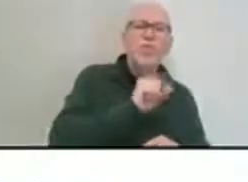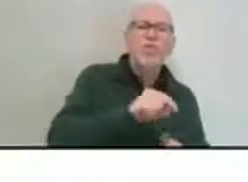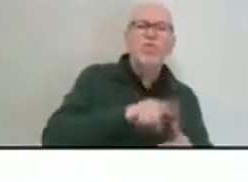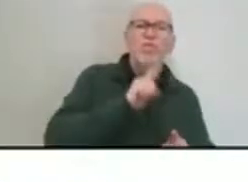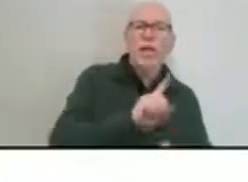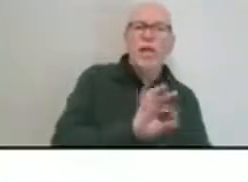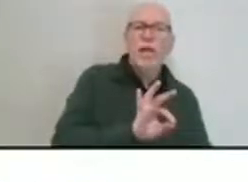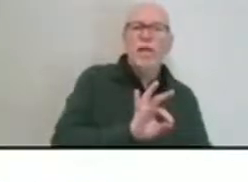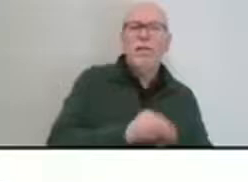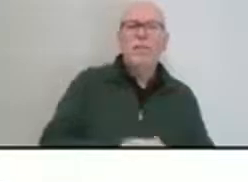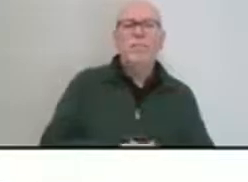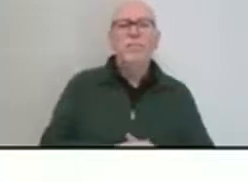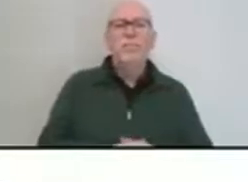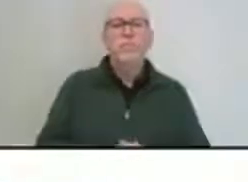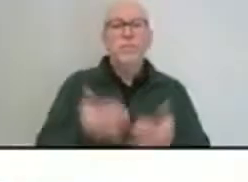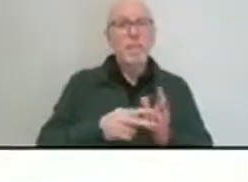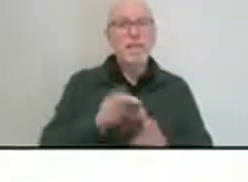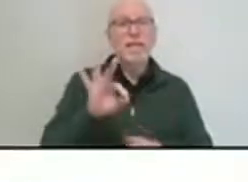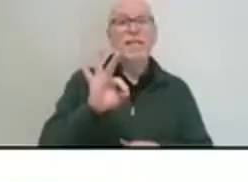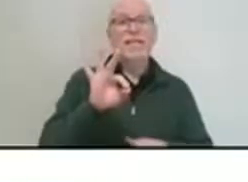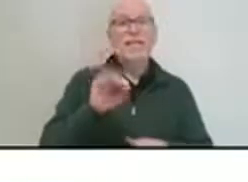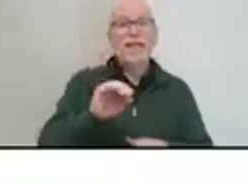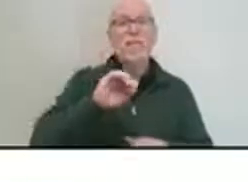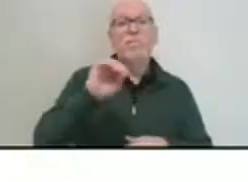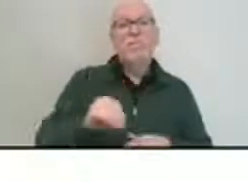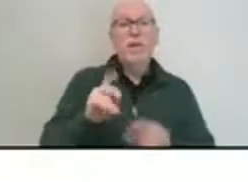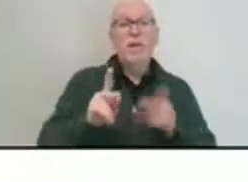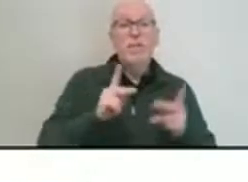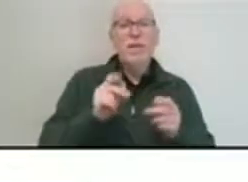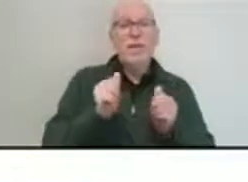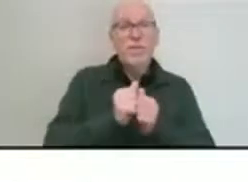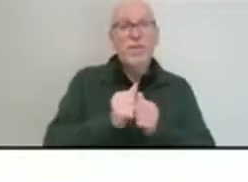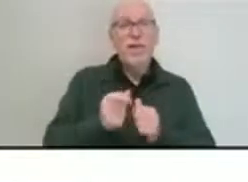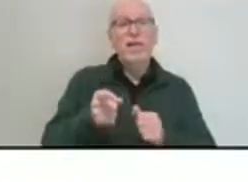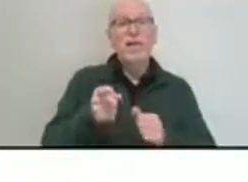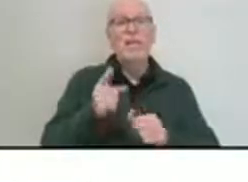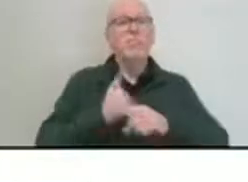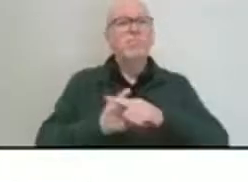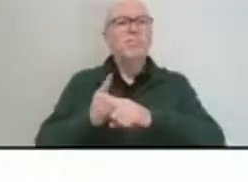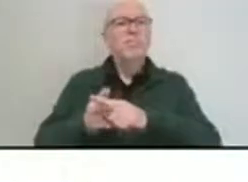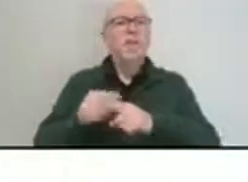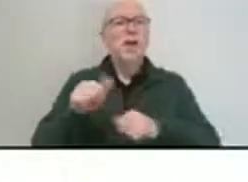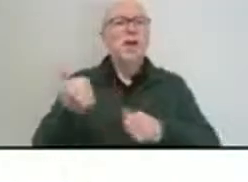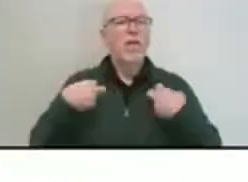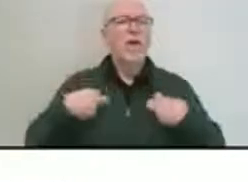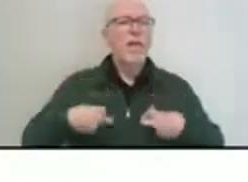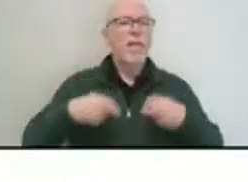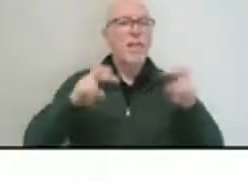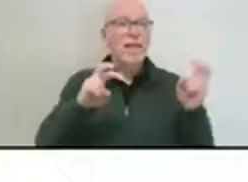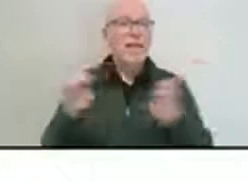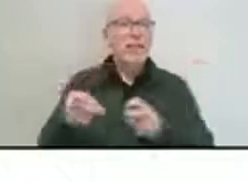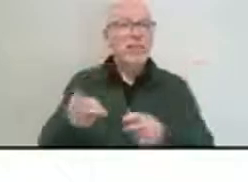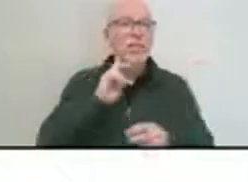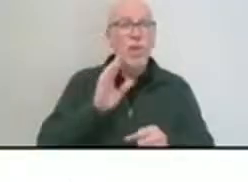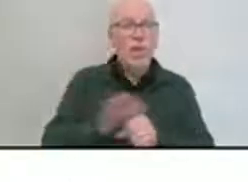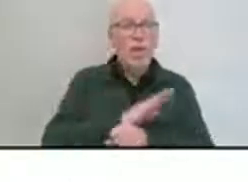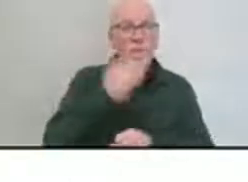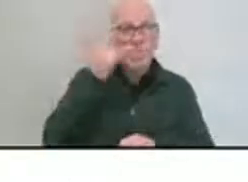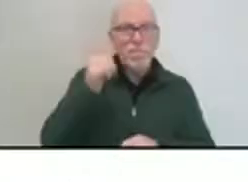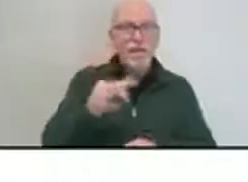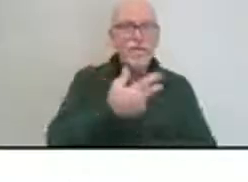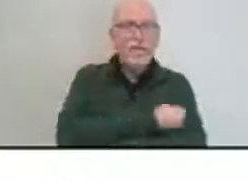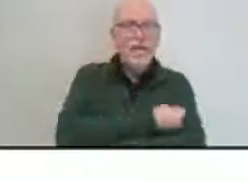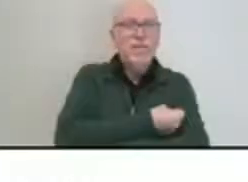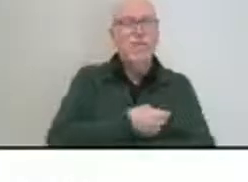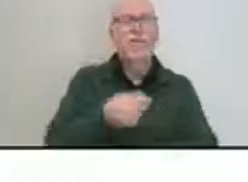next steps include opening the vaccine up to Hoosiers 40 and older incrementally as vaccine supply permits. This population